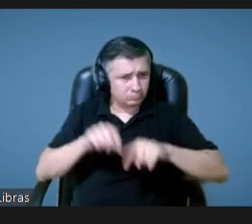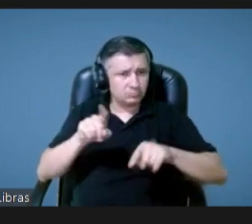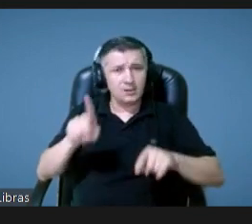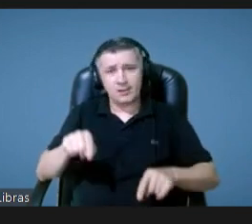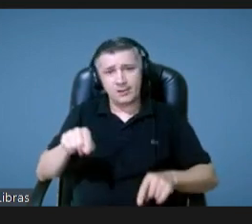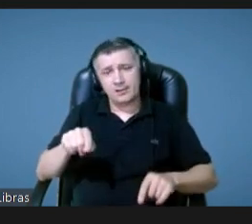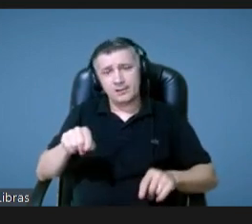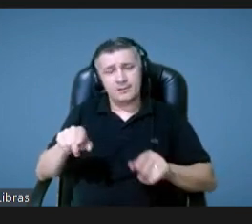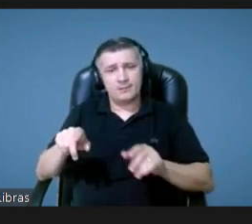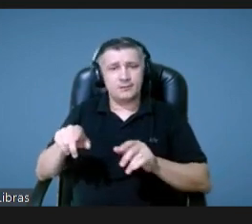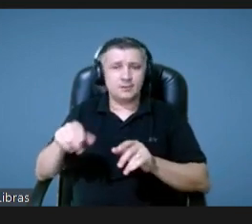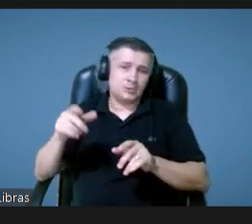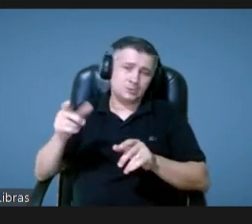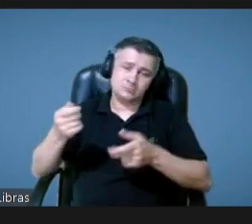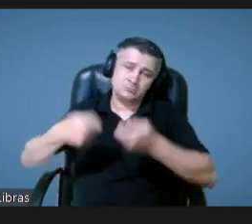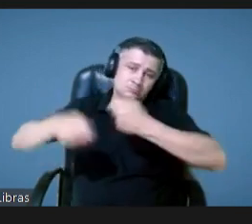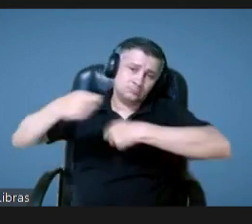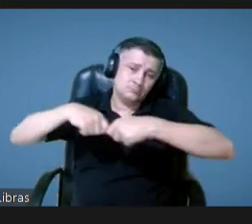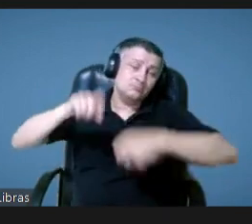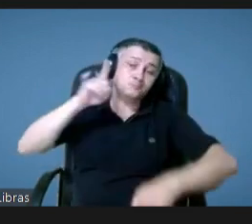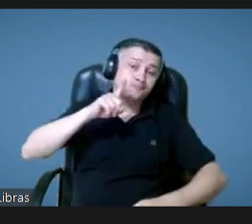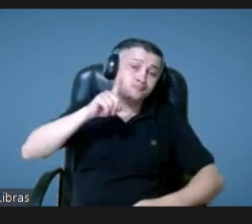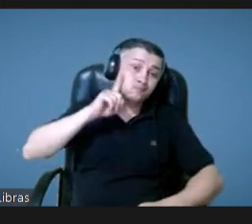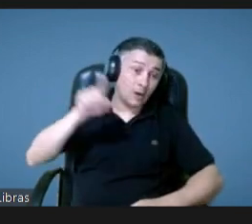in real estate